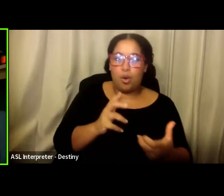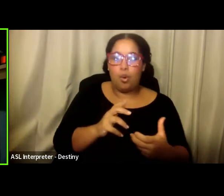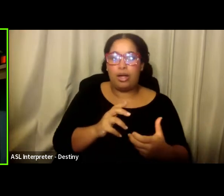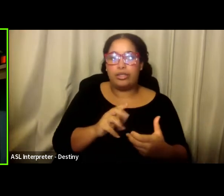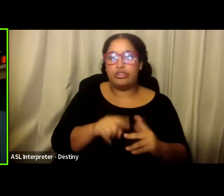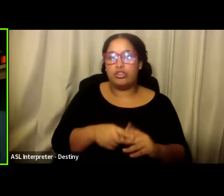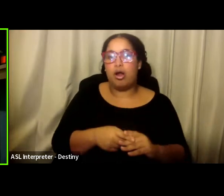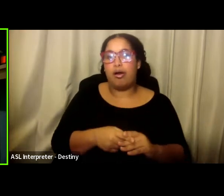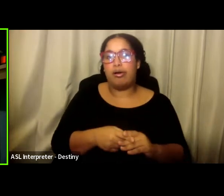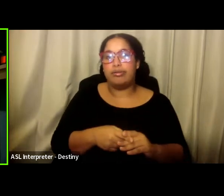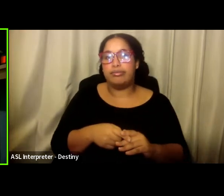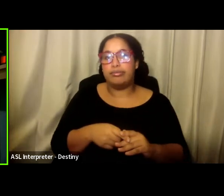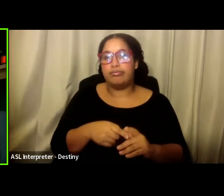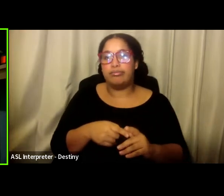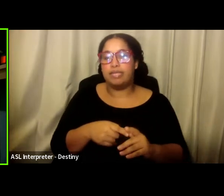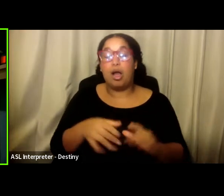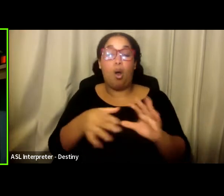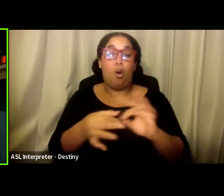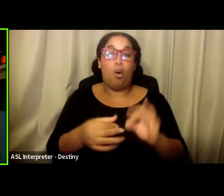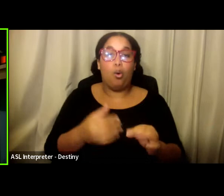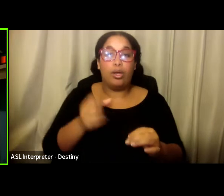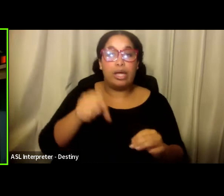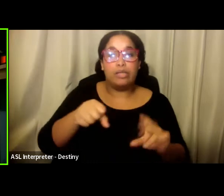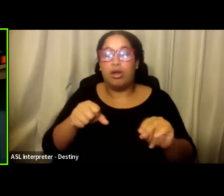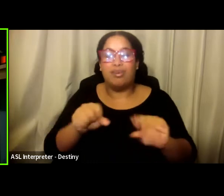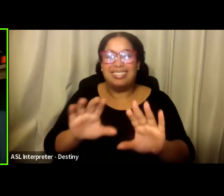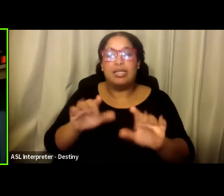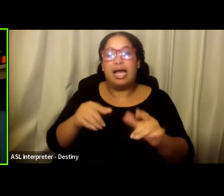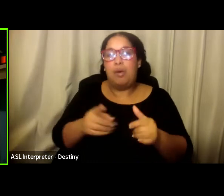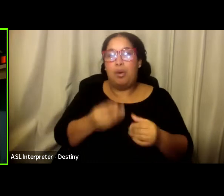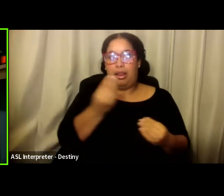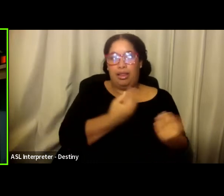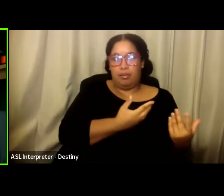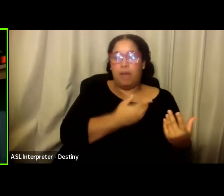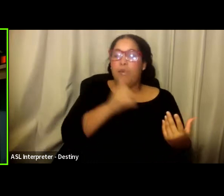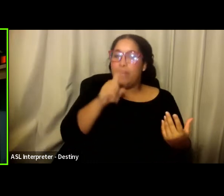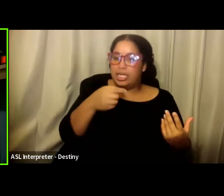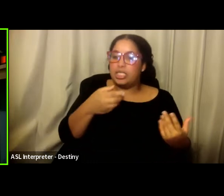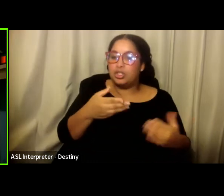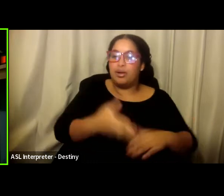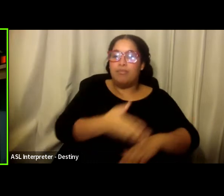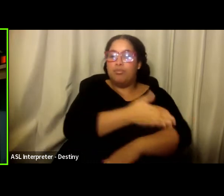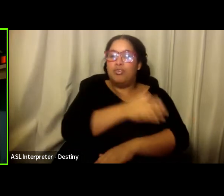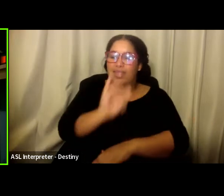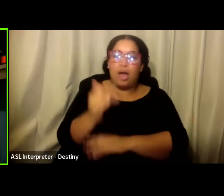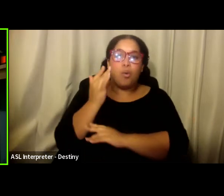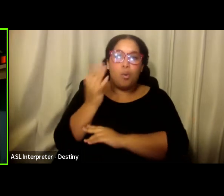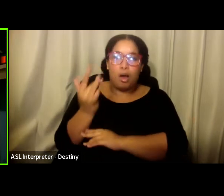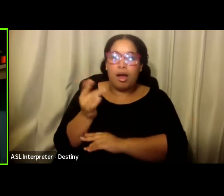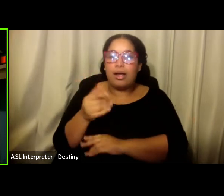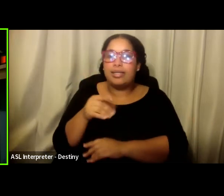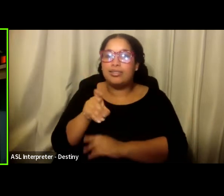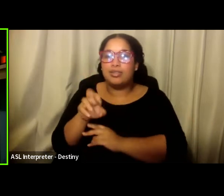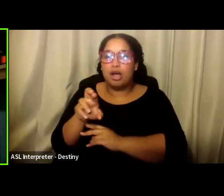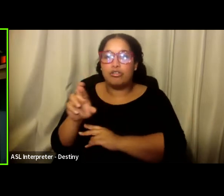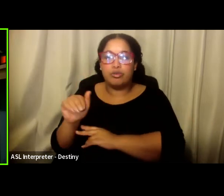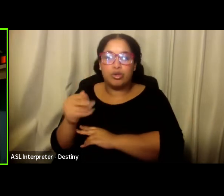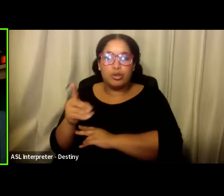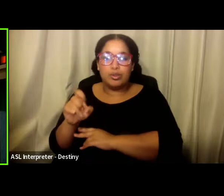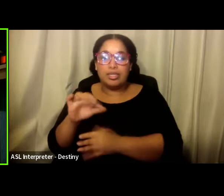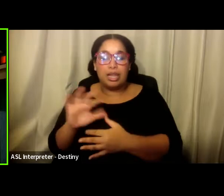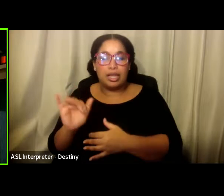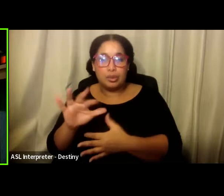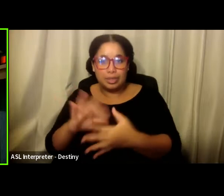but I can bring that information back. But we need to definitely step it up because you're right, Dr. Rhodes. We need